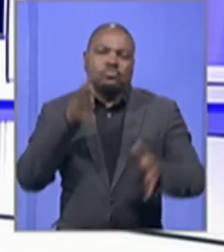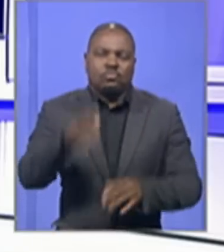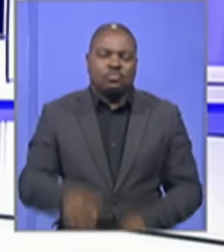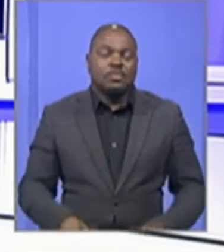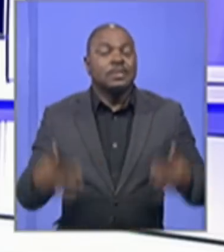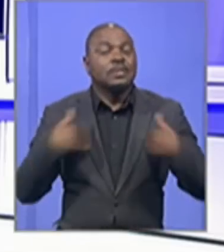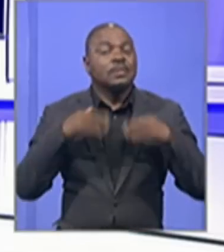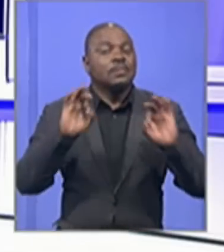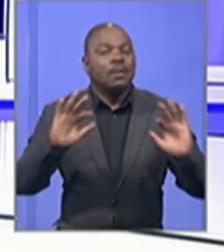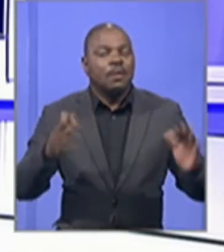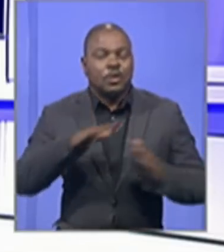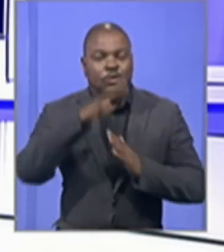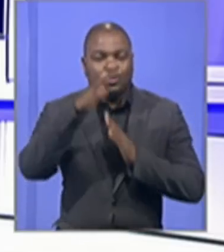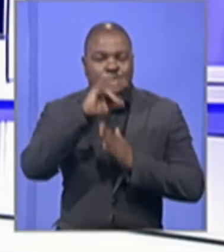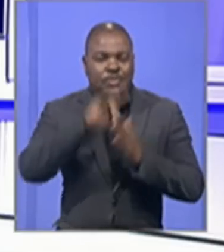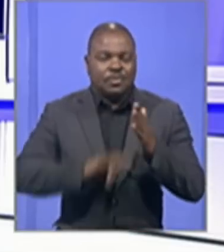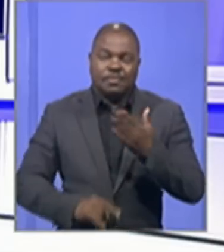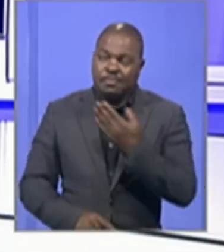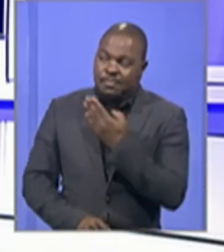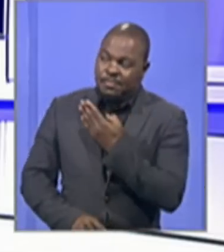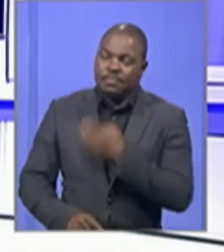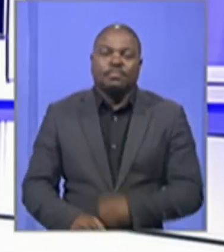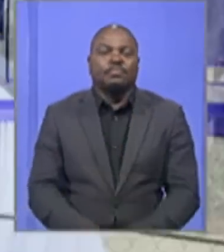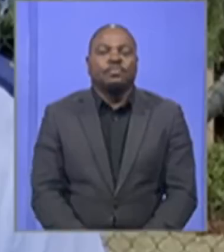re dithakgole ka o lekola tse itlhommeng pele.